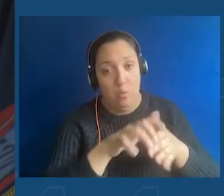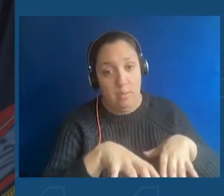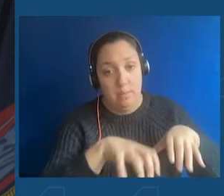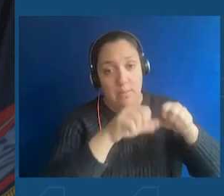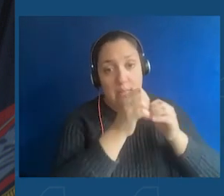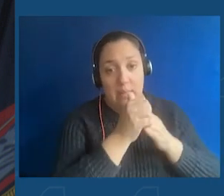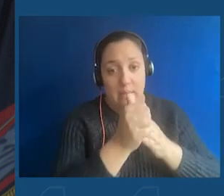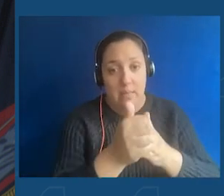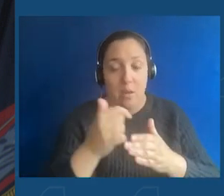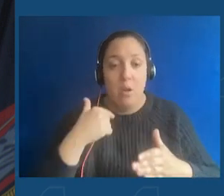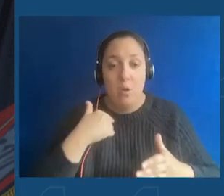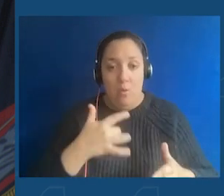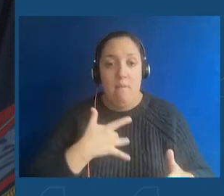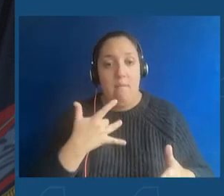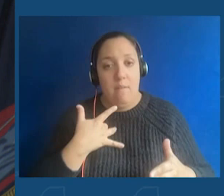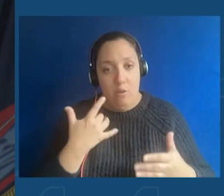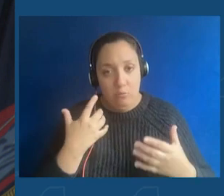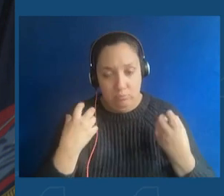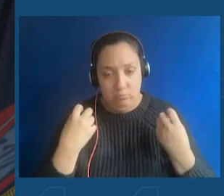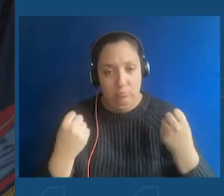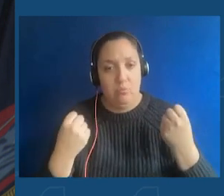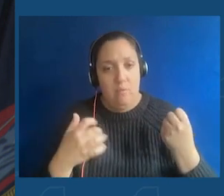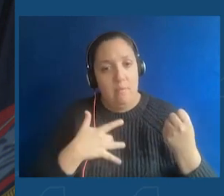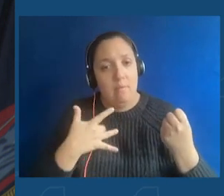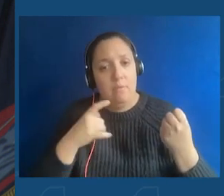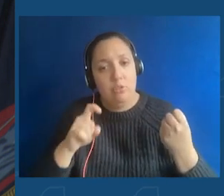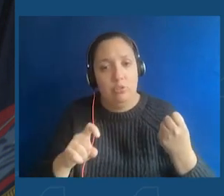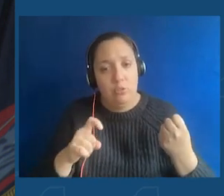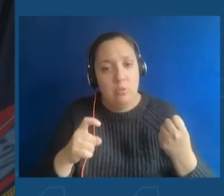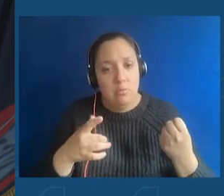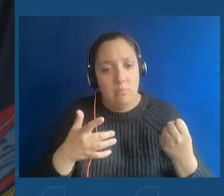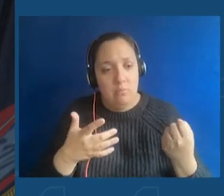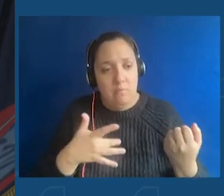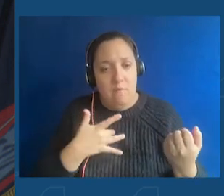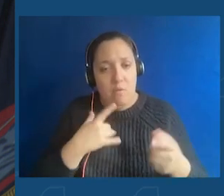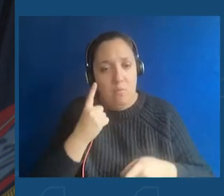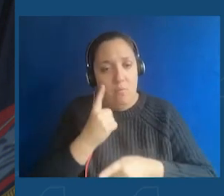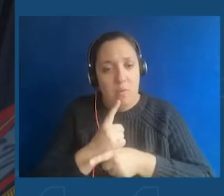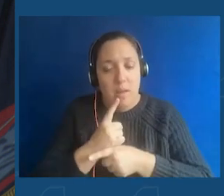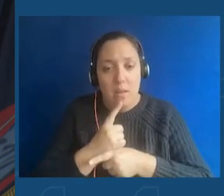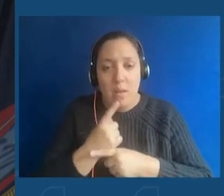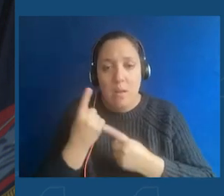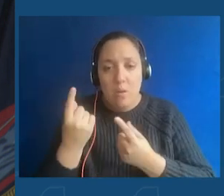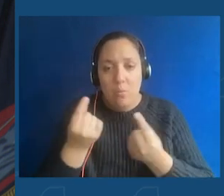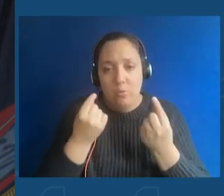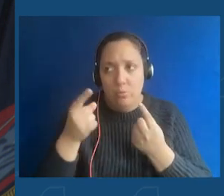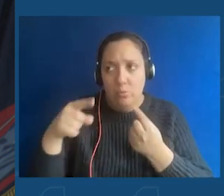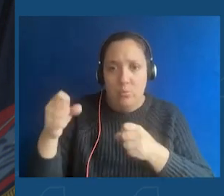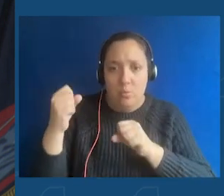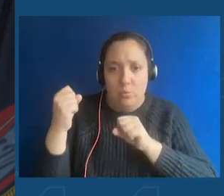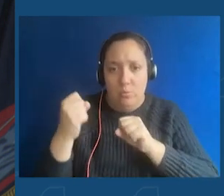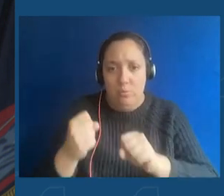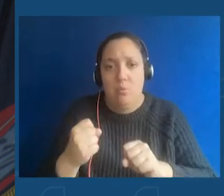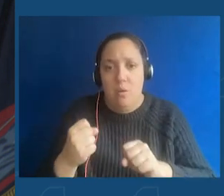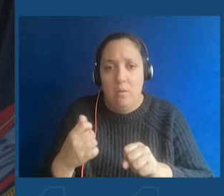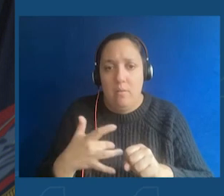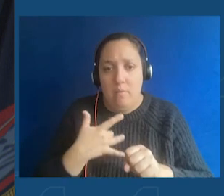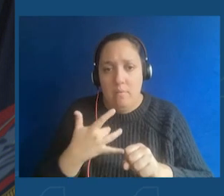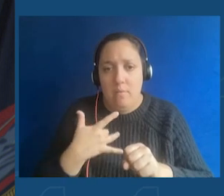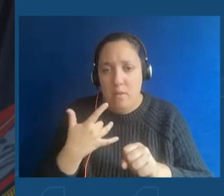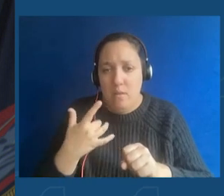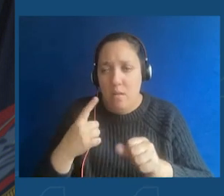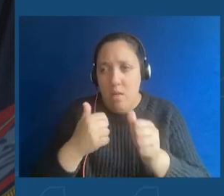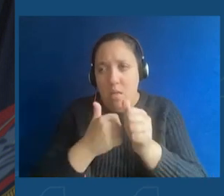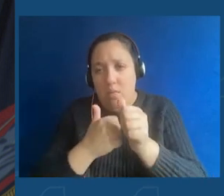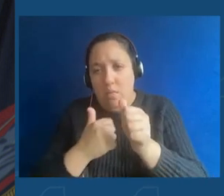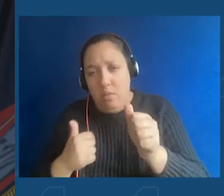right, what is just, and what can be done to push back against the powerful forces of regression and